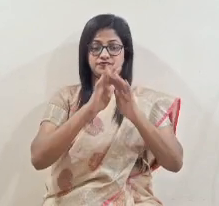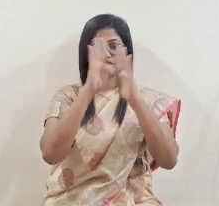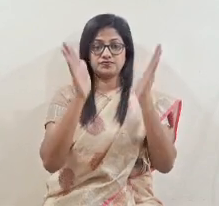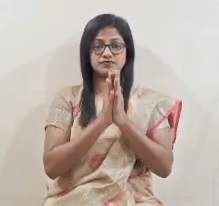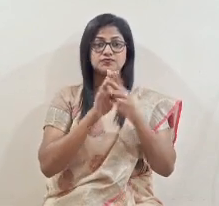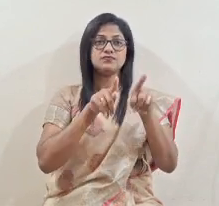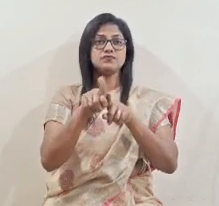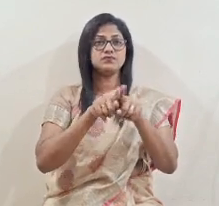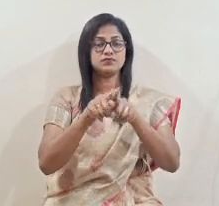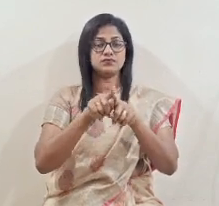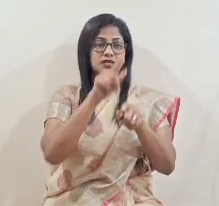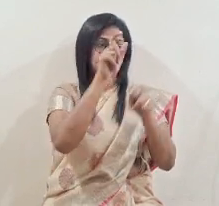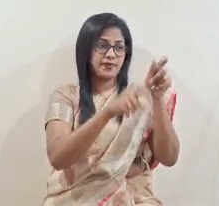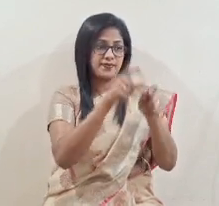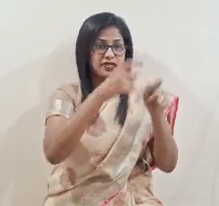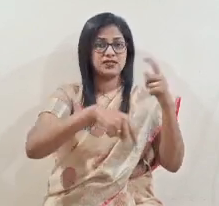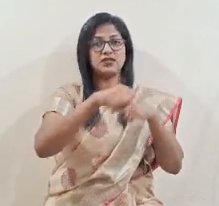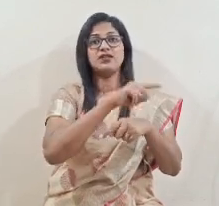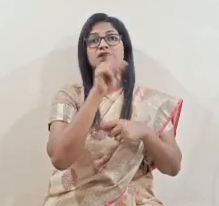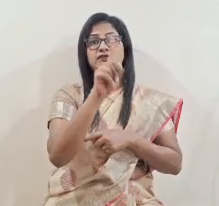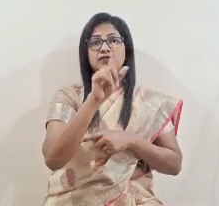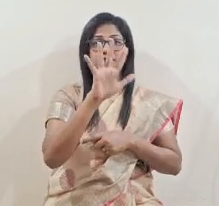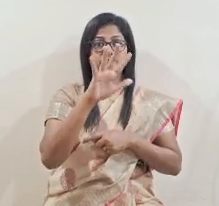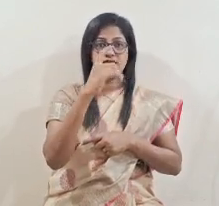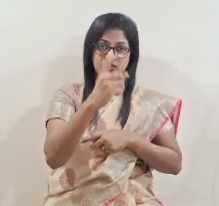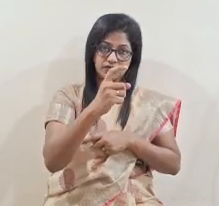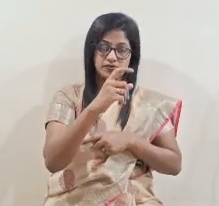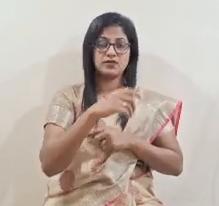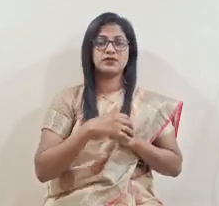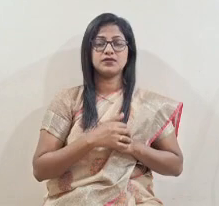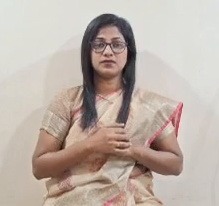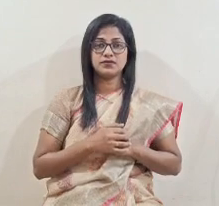Total samples collected of passenger survey are 157.